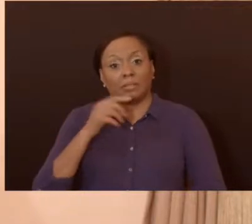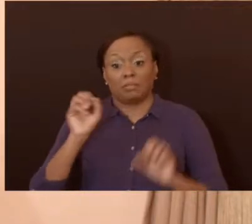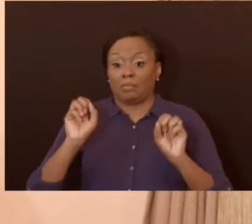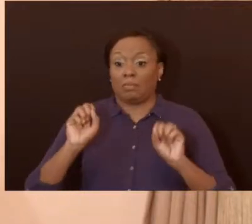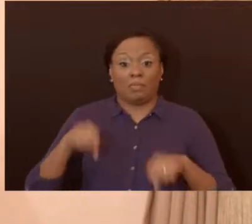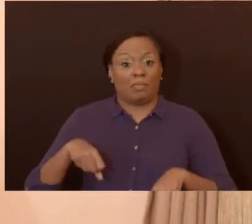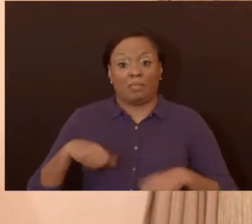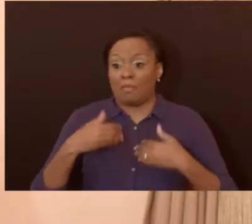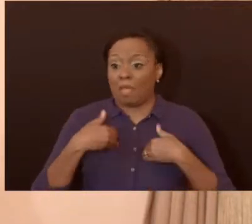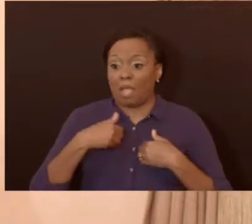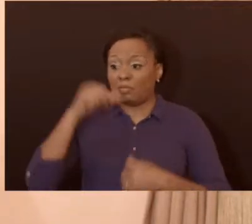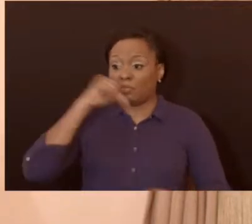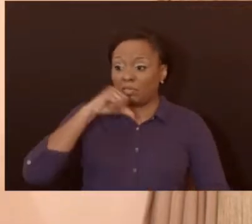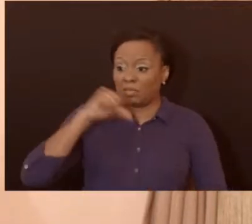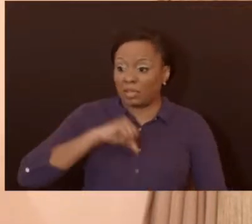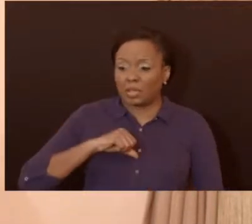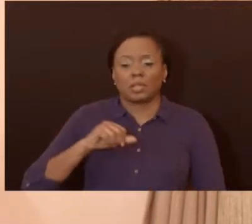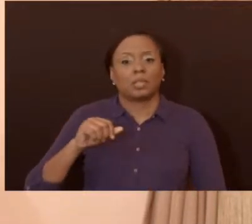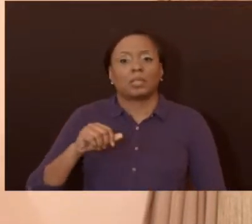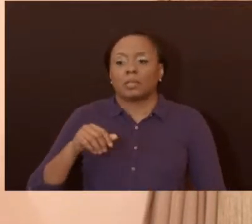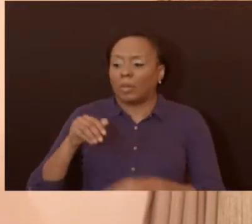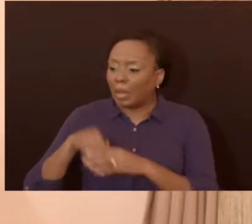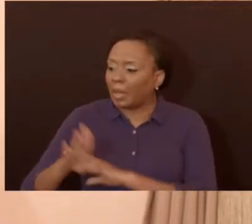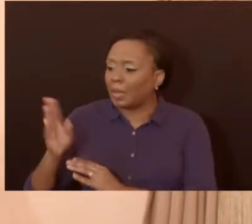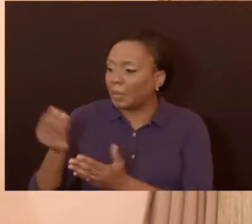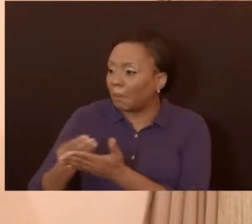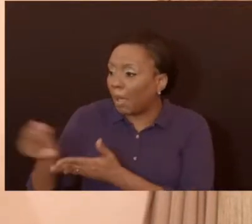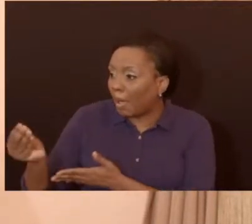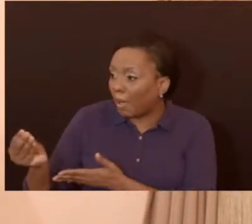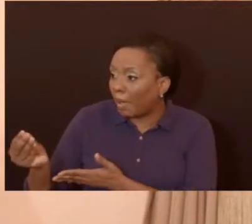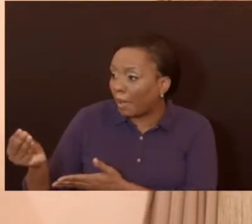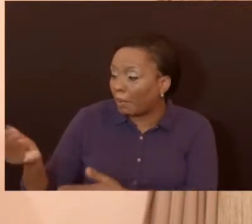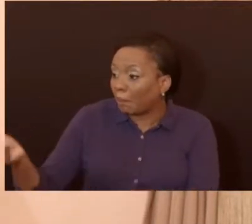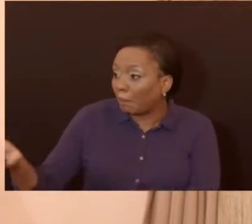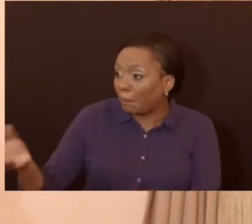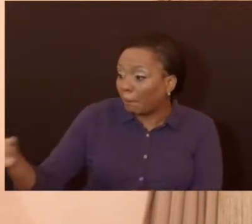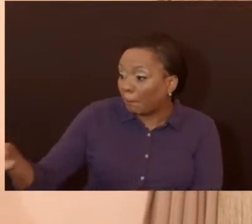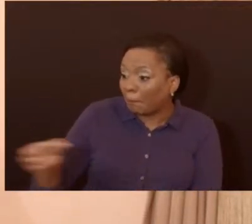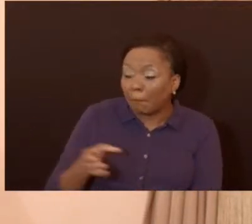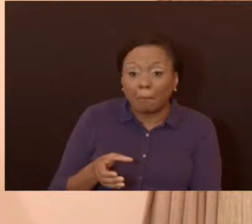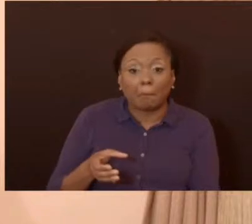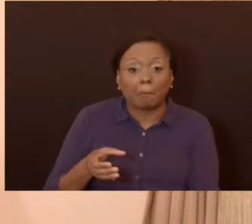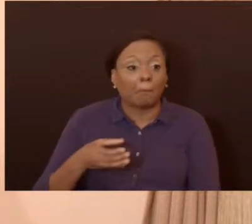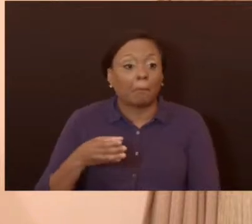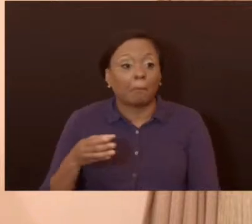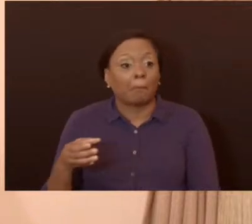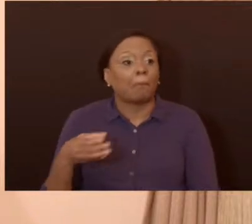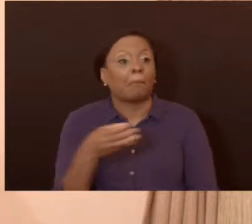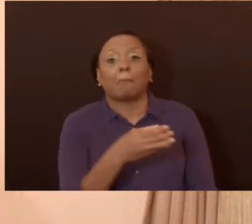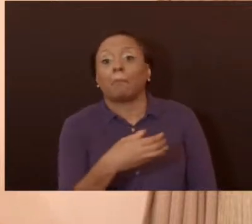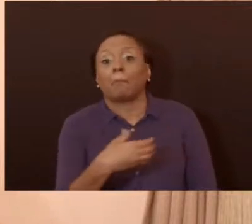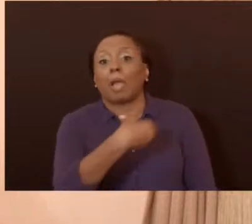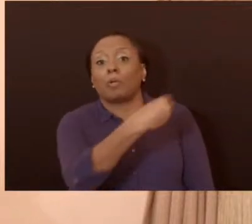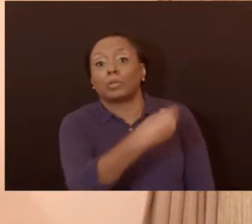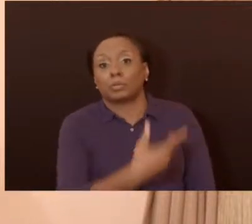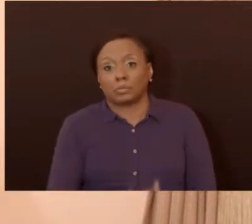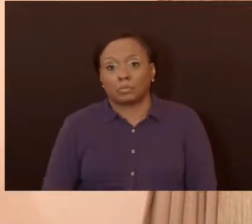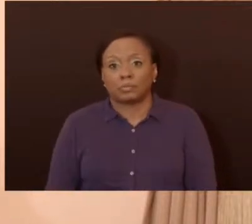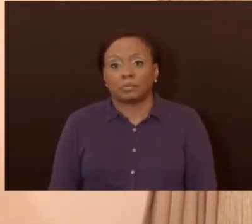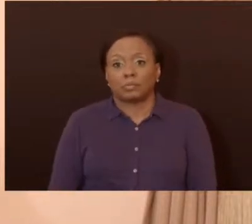have your drink and so on, but try to do it outdoors. Because what tends to happen is as people have a couple drinks, they tend to